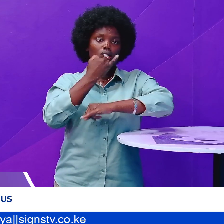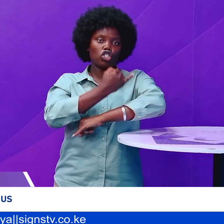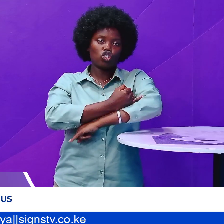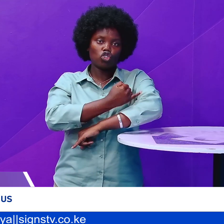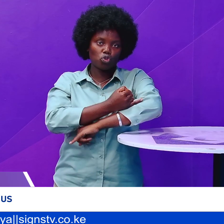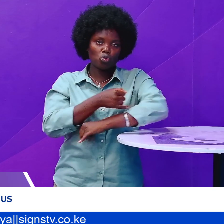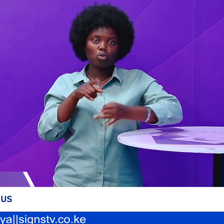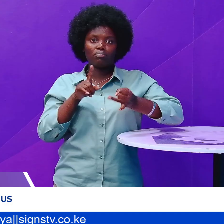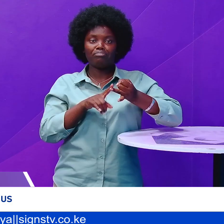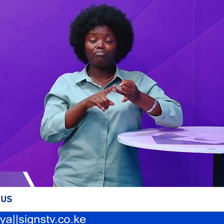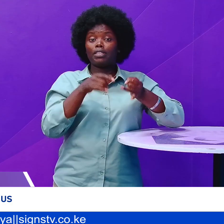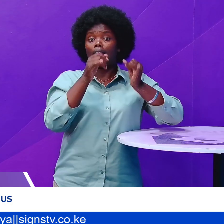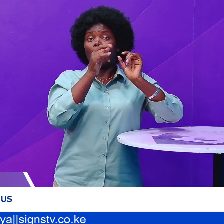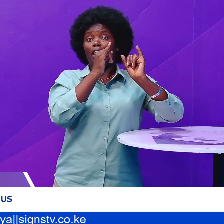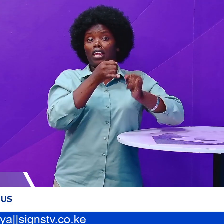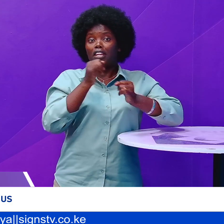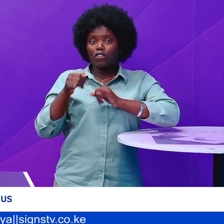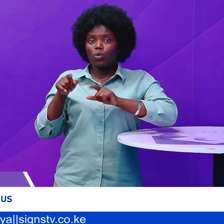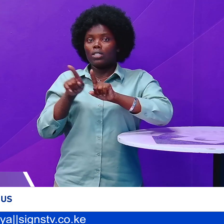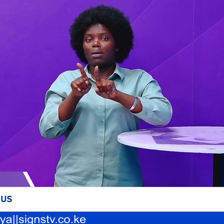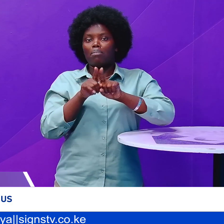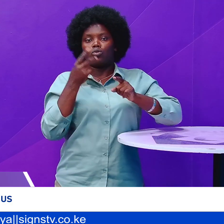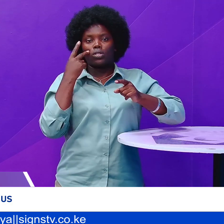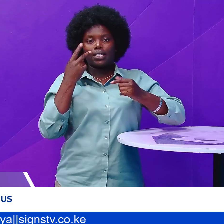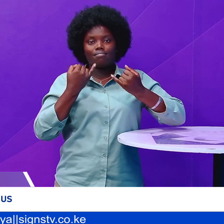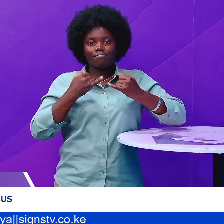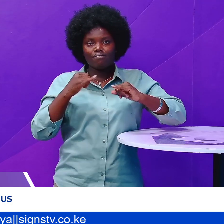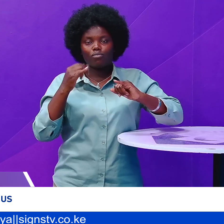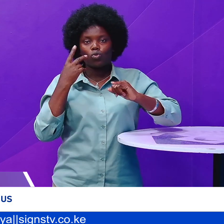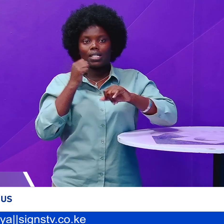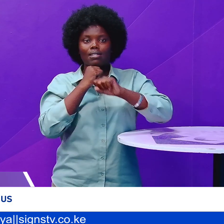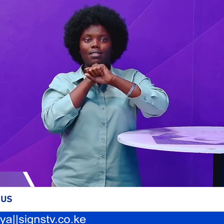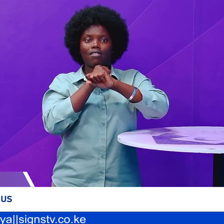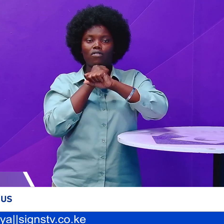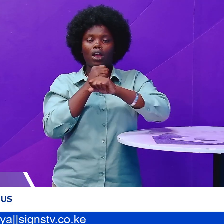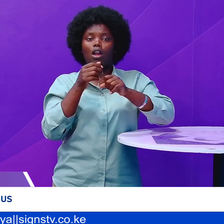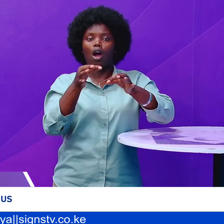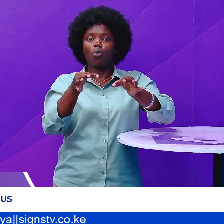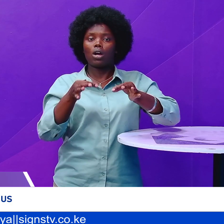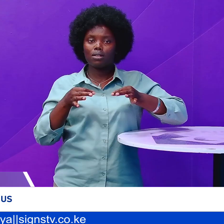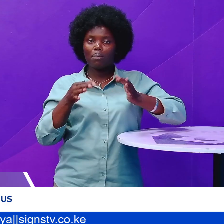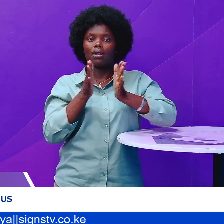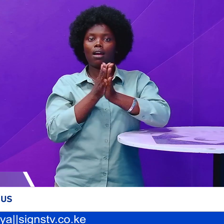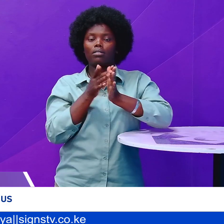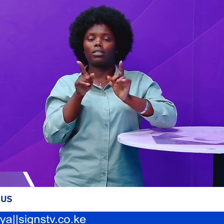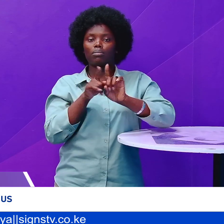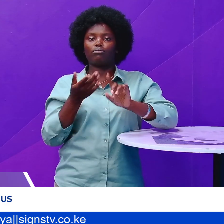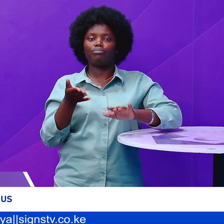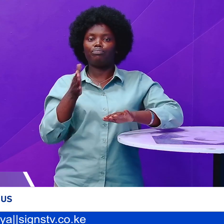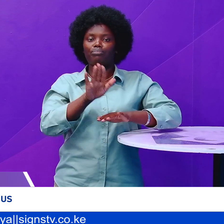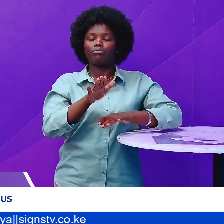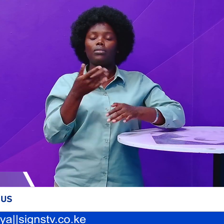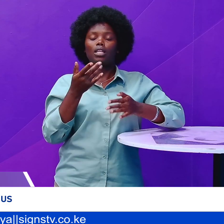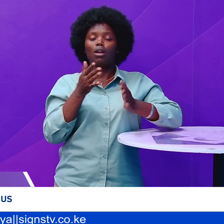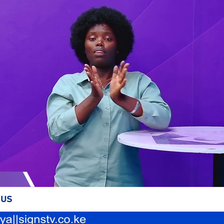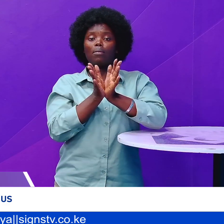be refunded, whether by institutions or individuals, as part of efforts to safeguard accountability and